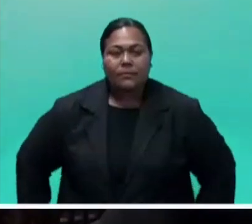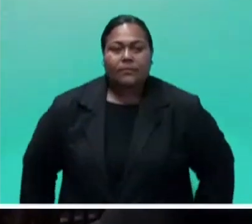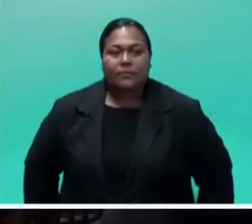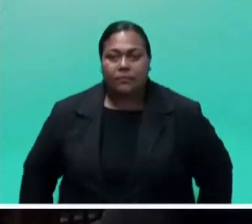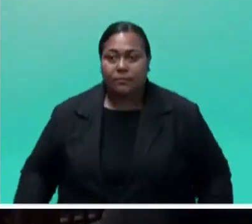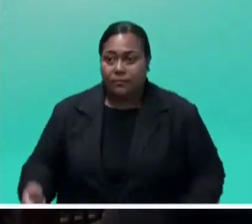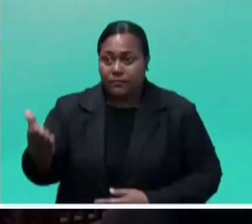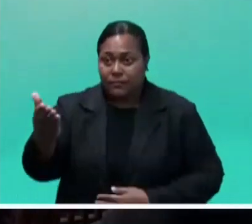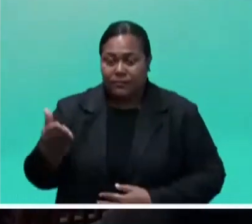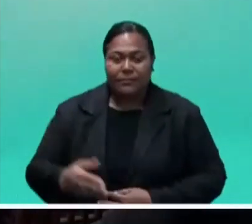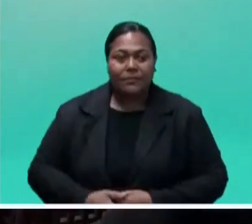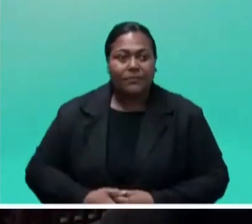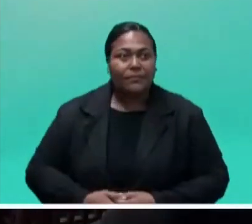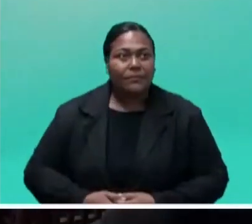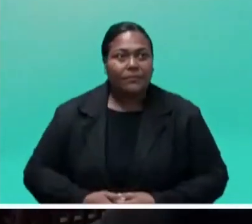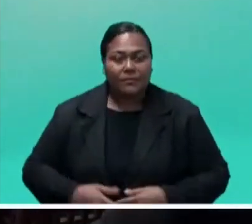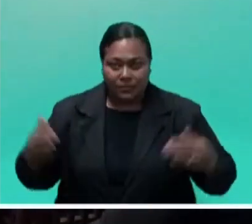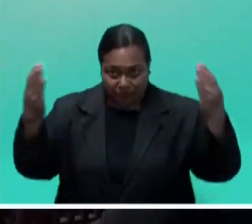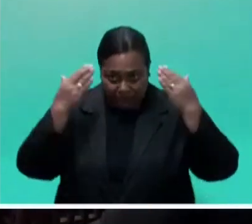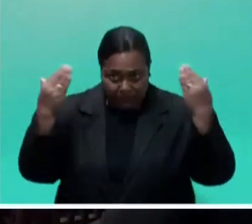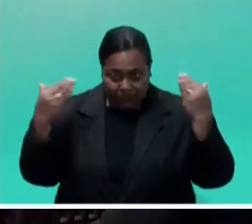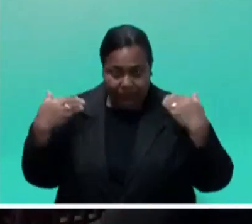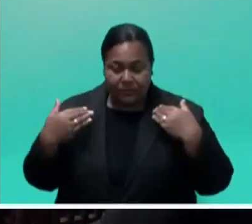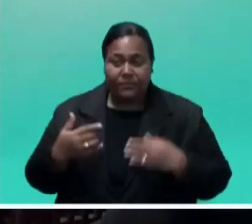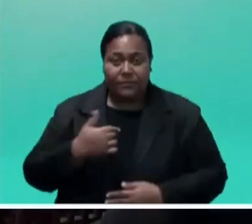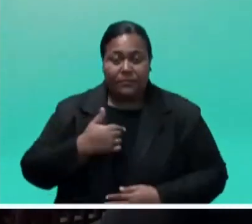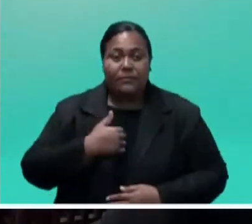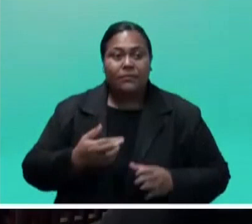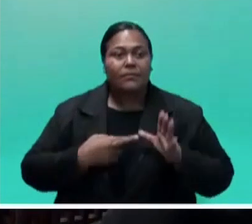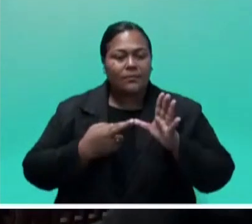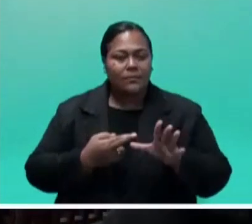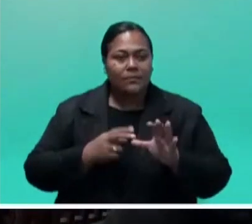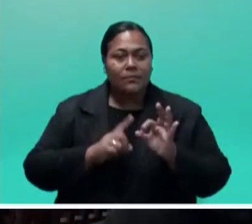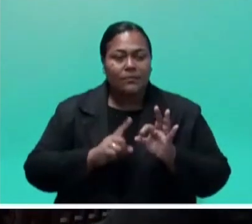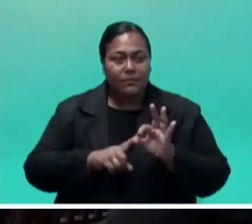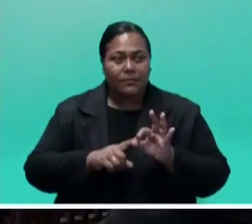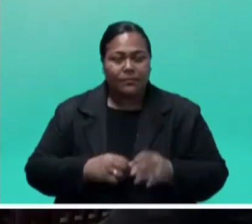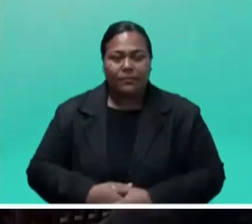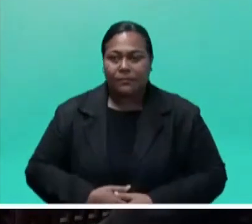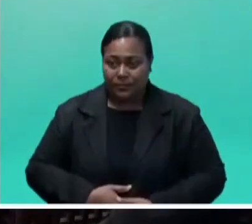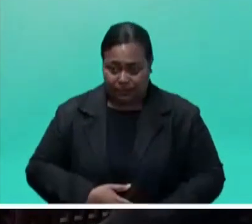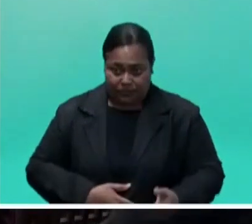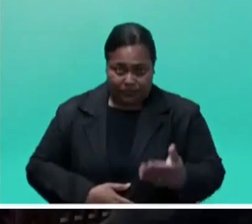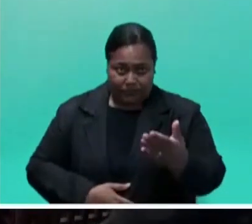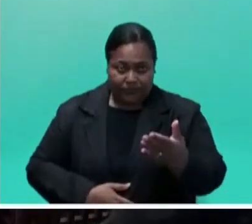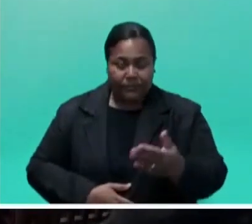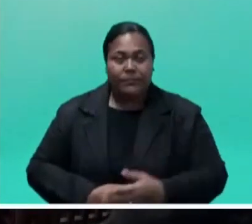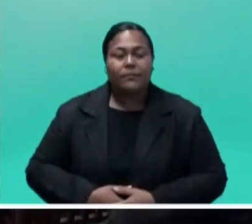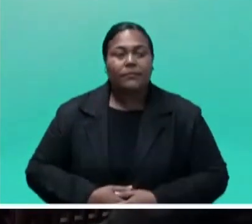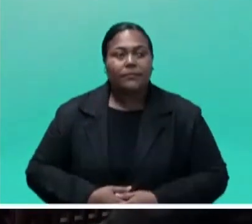Thank you very much, Mr. Speaker, sir. I rise to respond to the question by Honourable Vinendra Lal and thank him for